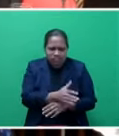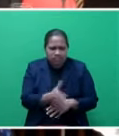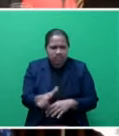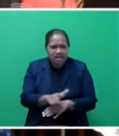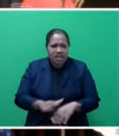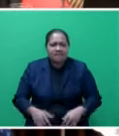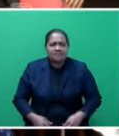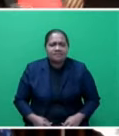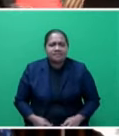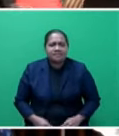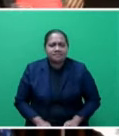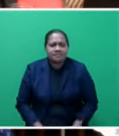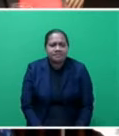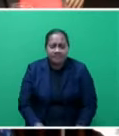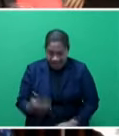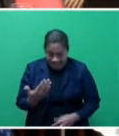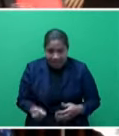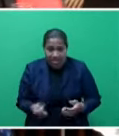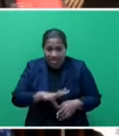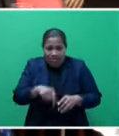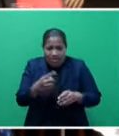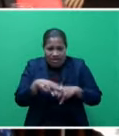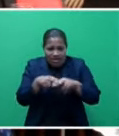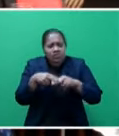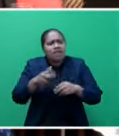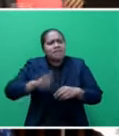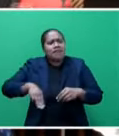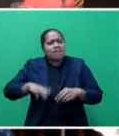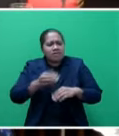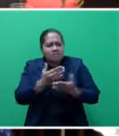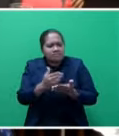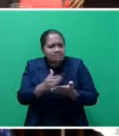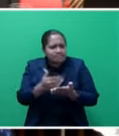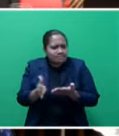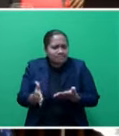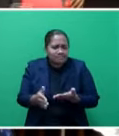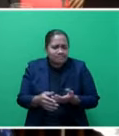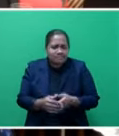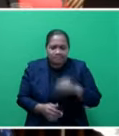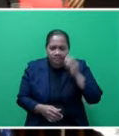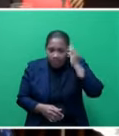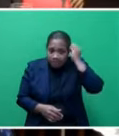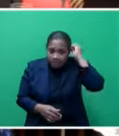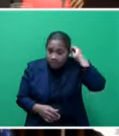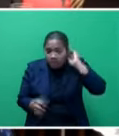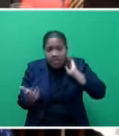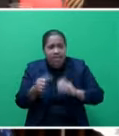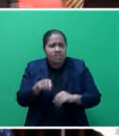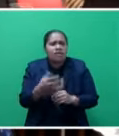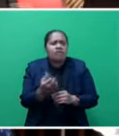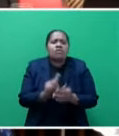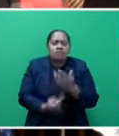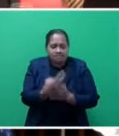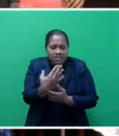everyone in Fiji will be a member of FNPF, and anyone who's in distress, the bank virtually has a